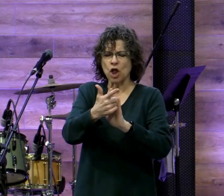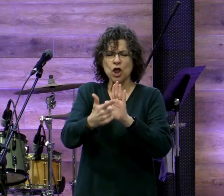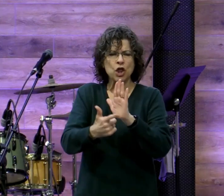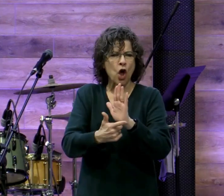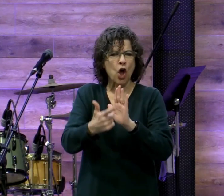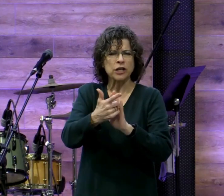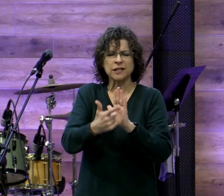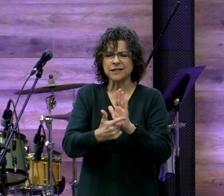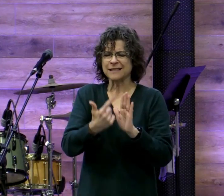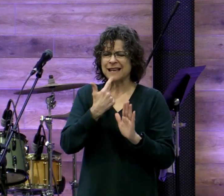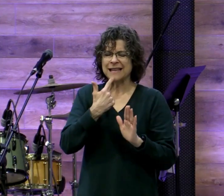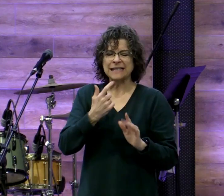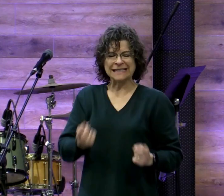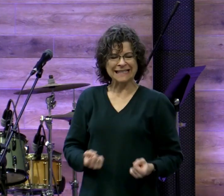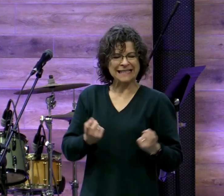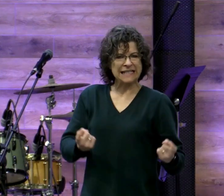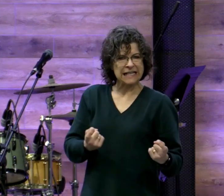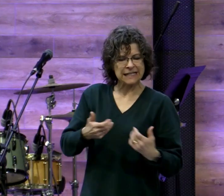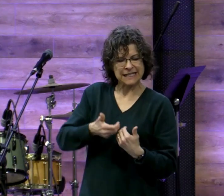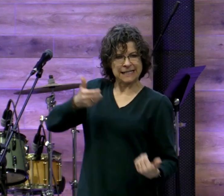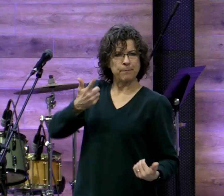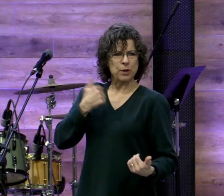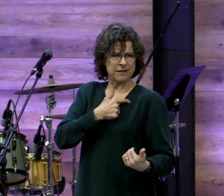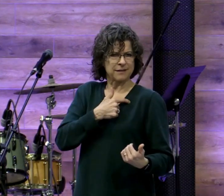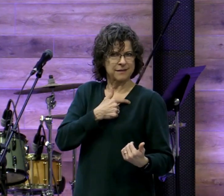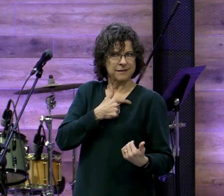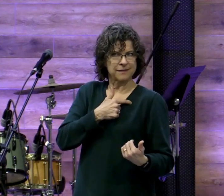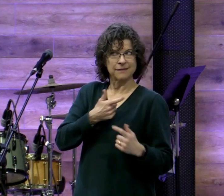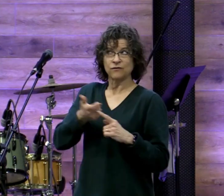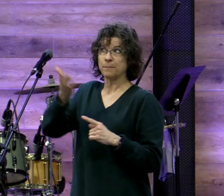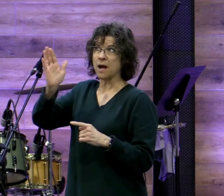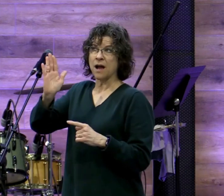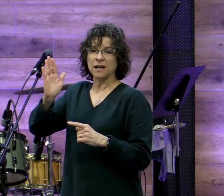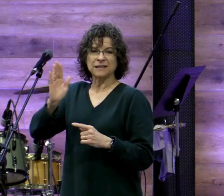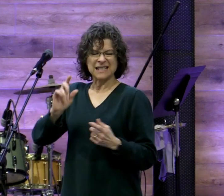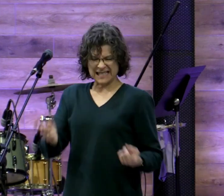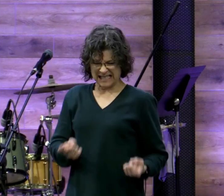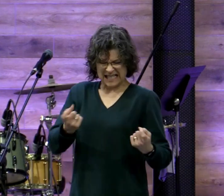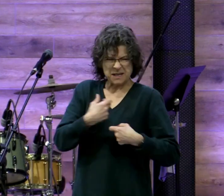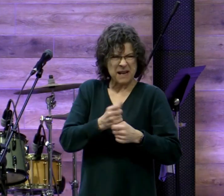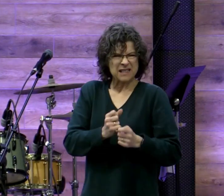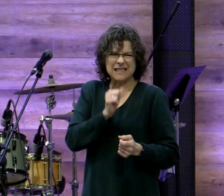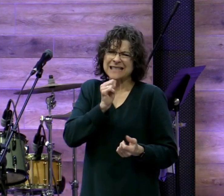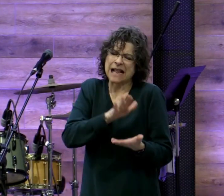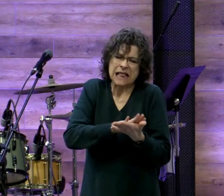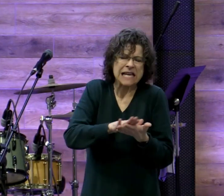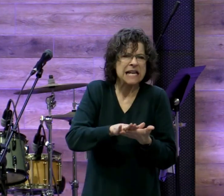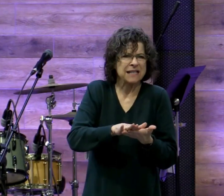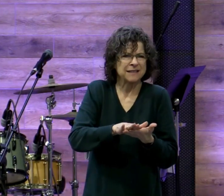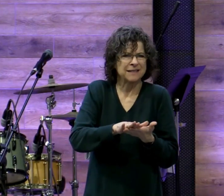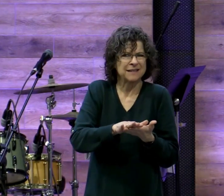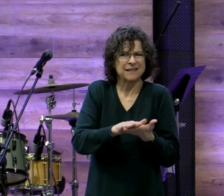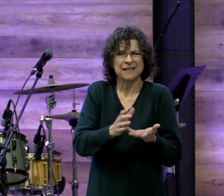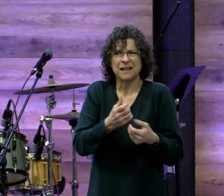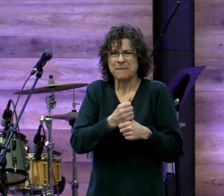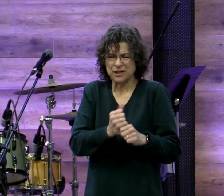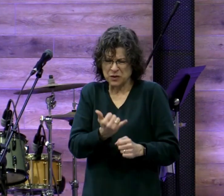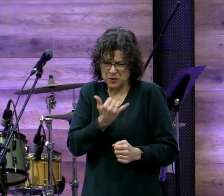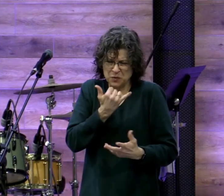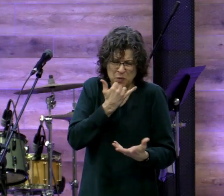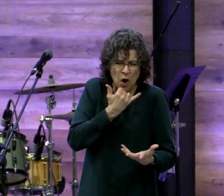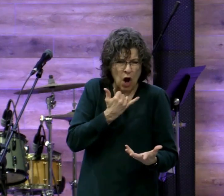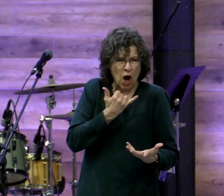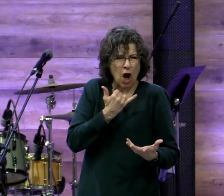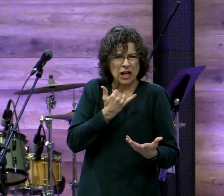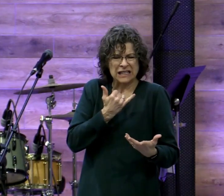us a stain, a sense of uncleanness, defilement, both in the wrong things that we do and the sin that has